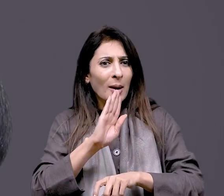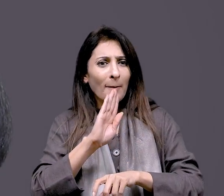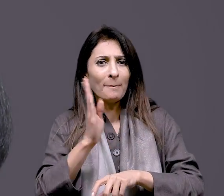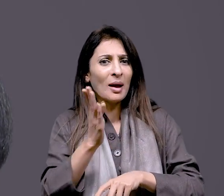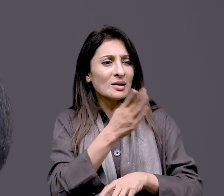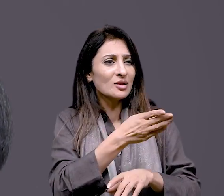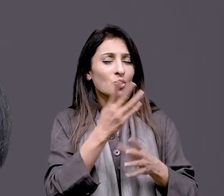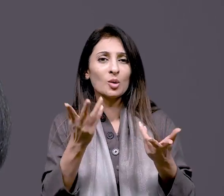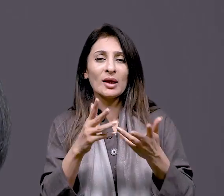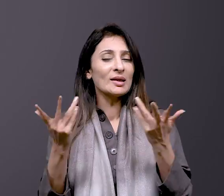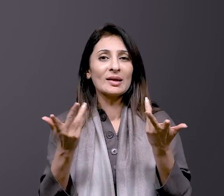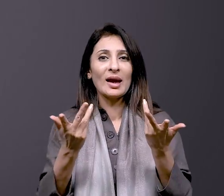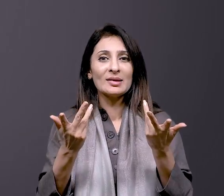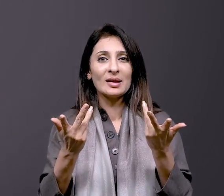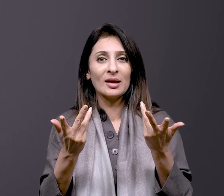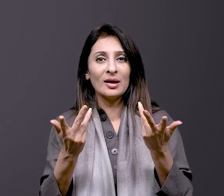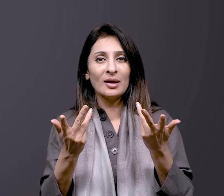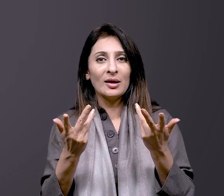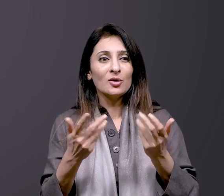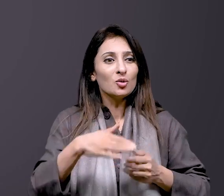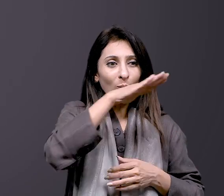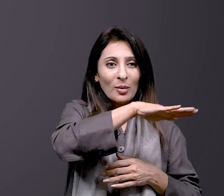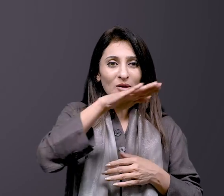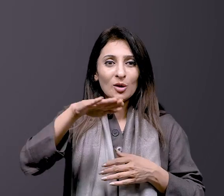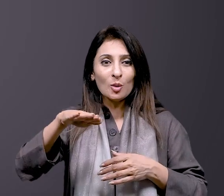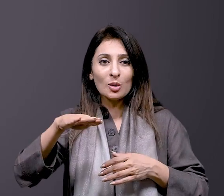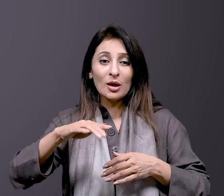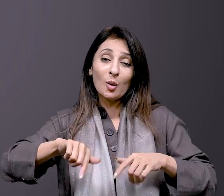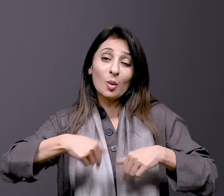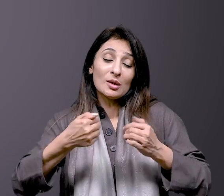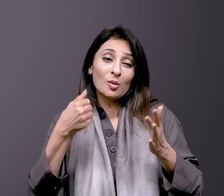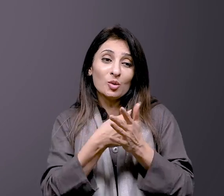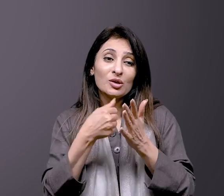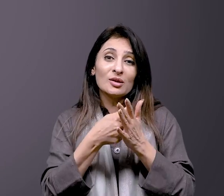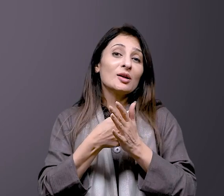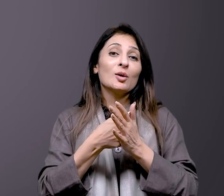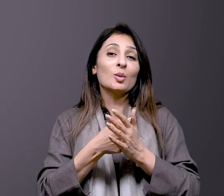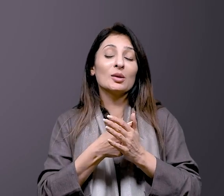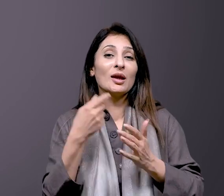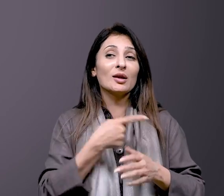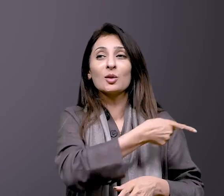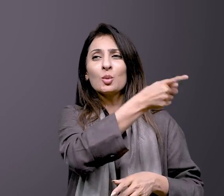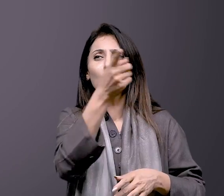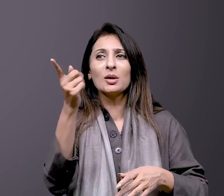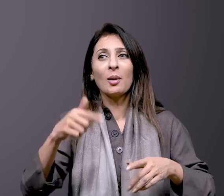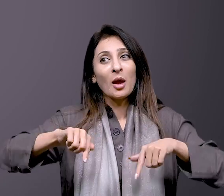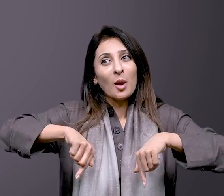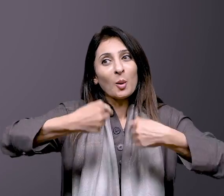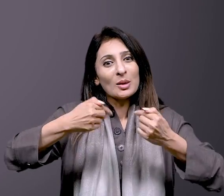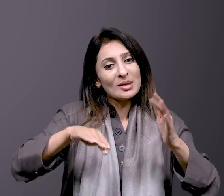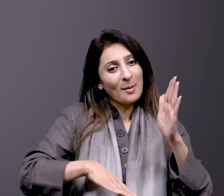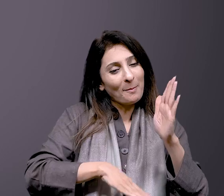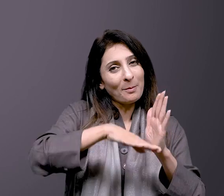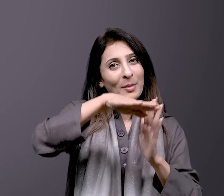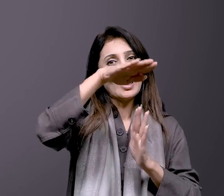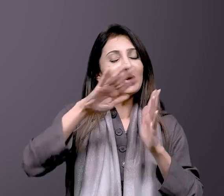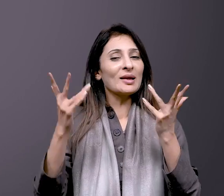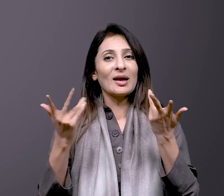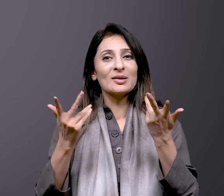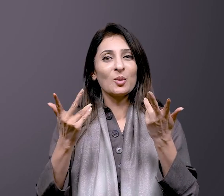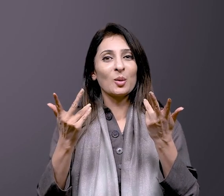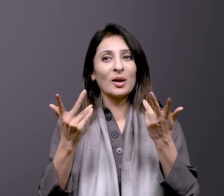they're trying to identify their place in the world. They're trying to understand who they are, where they come from, what it is they